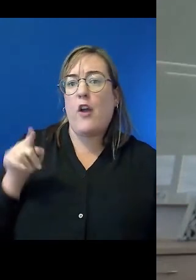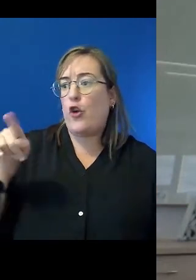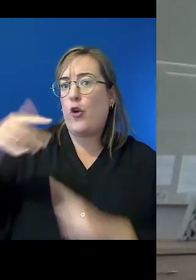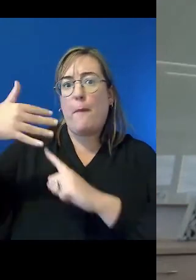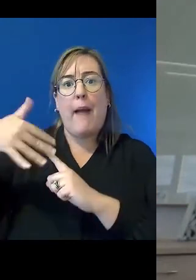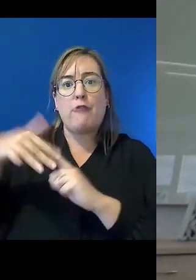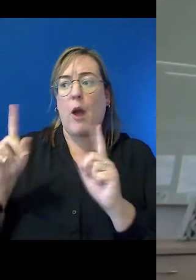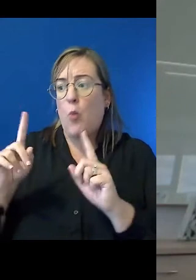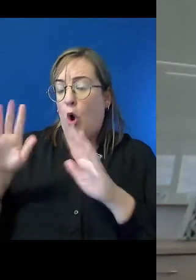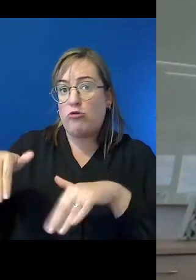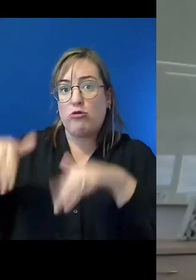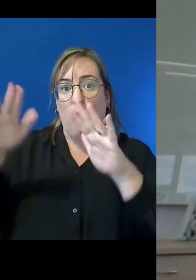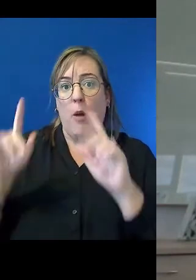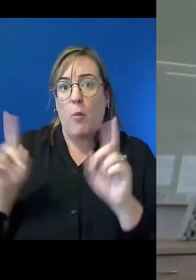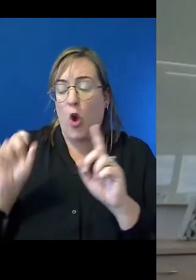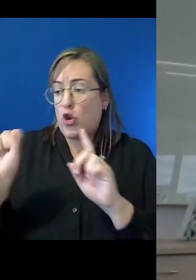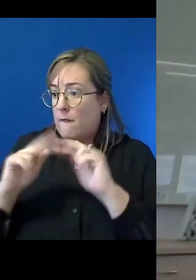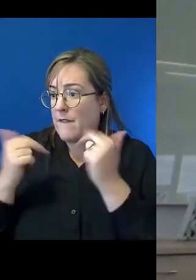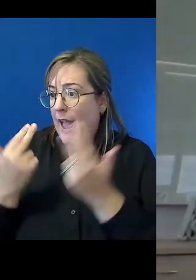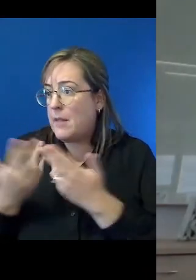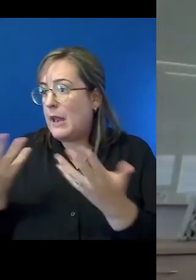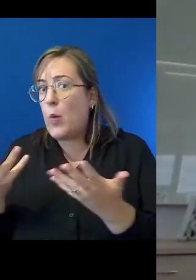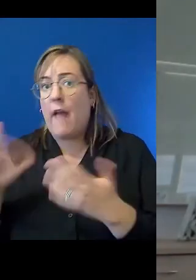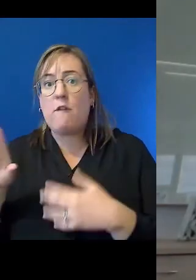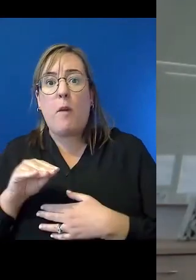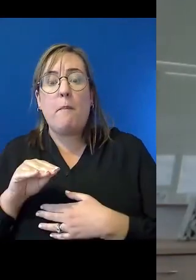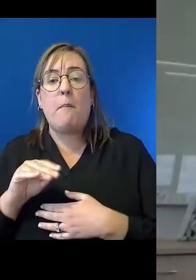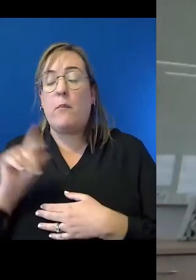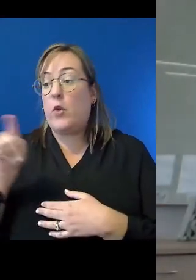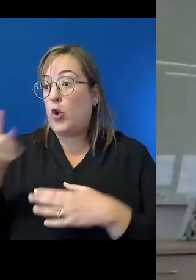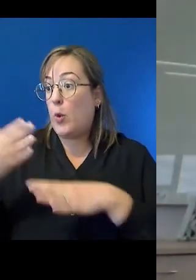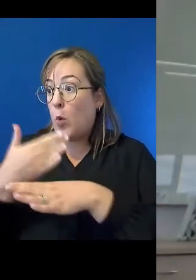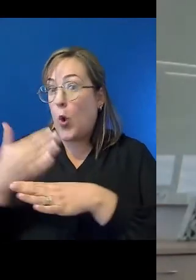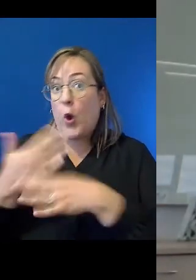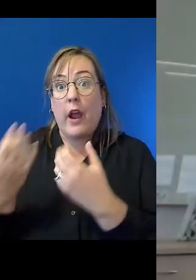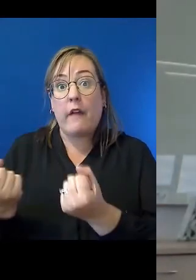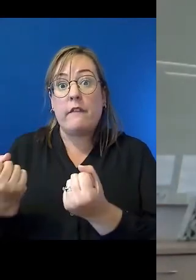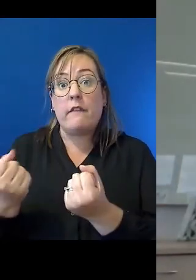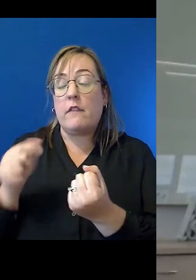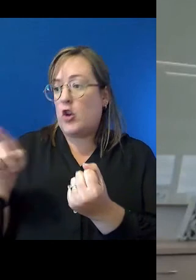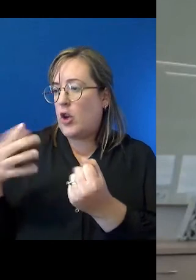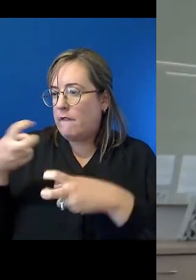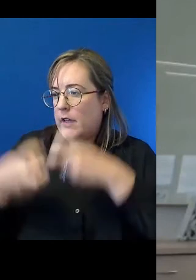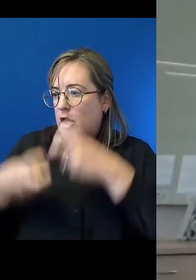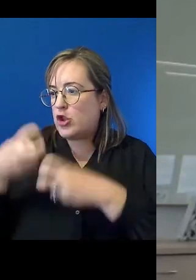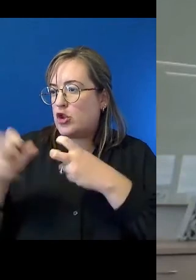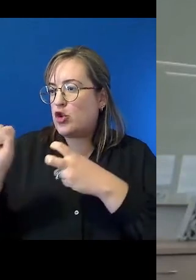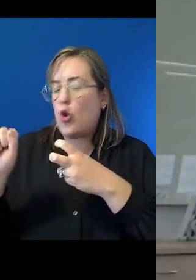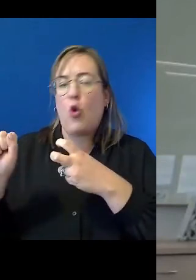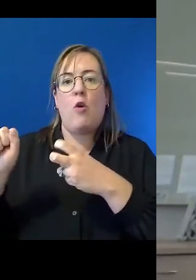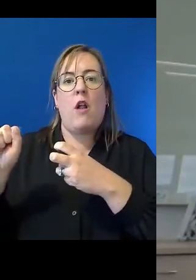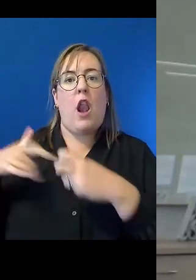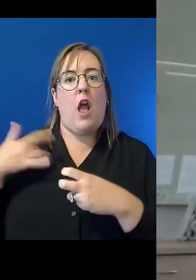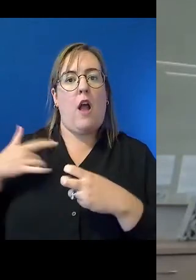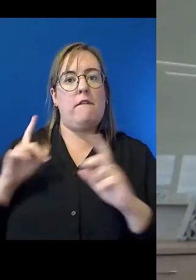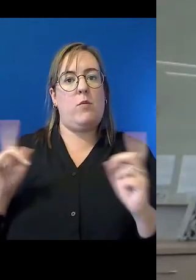did you grow up? Where is your family based? Are you employed? What are the issues that are happening with you at the moment? And really trying to get